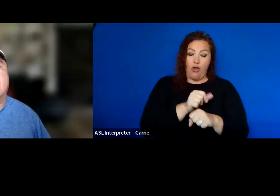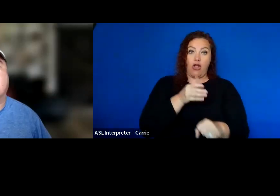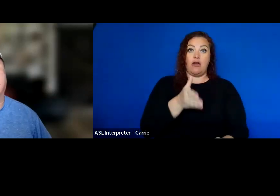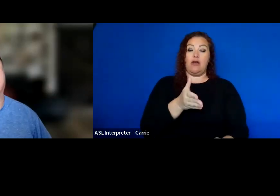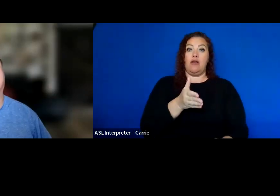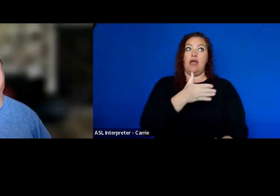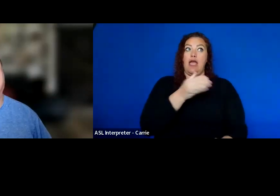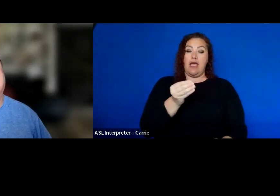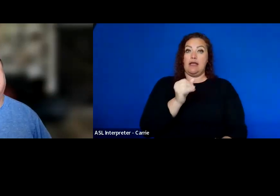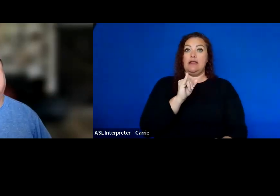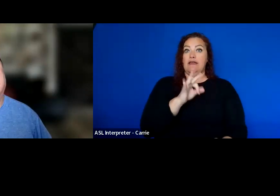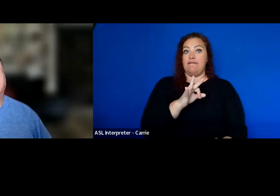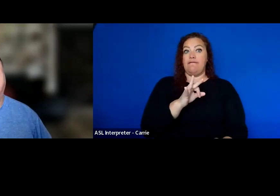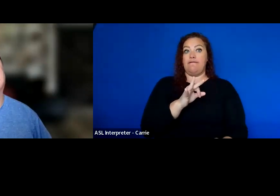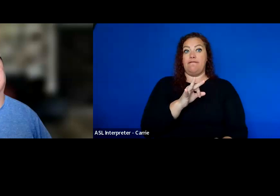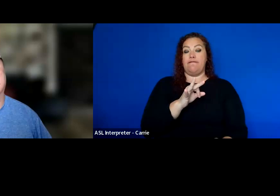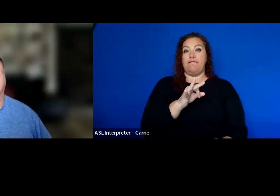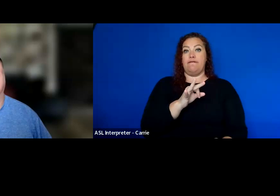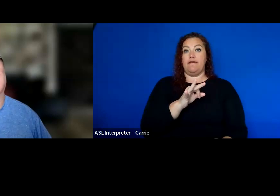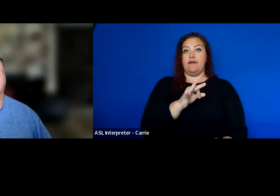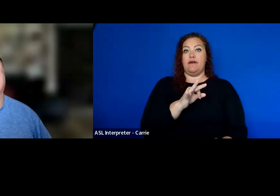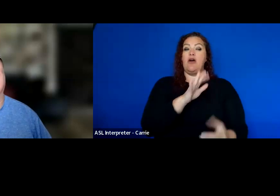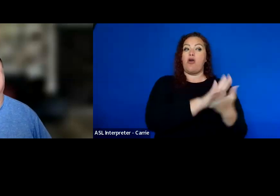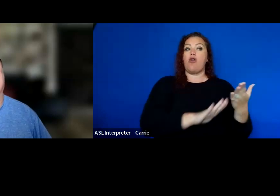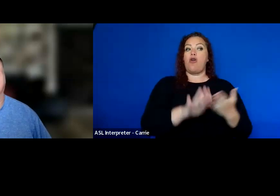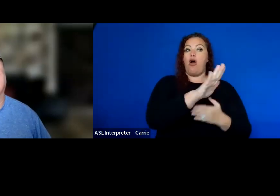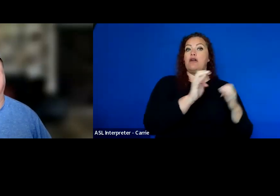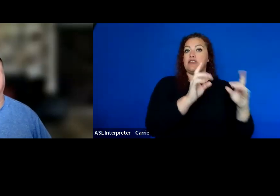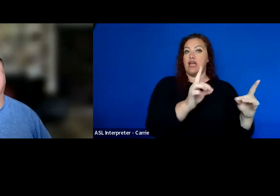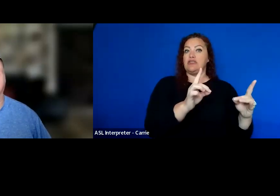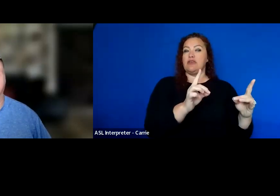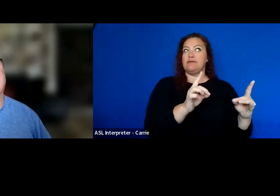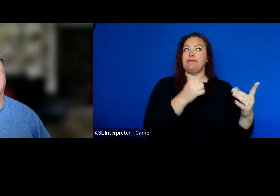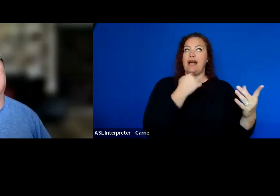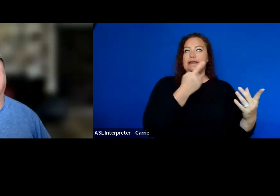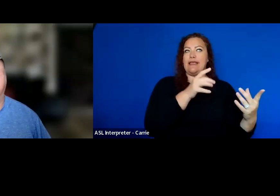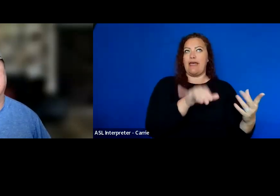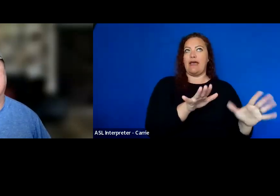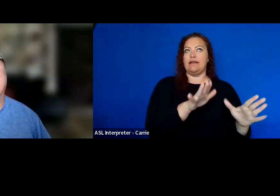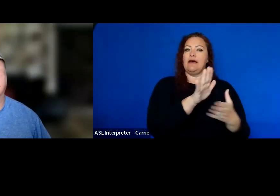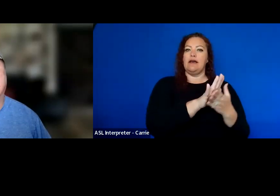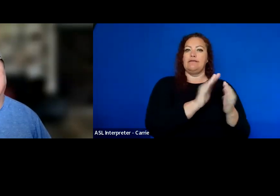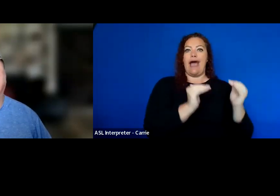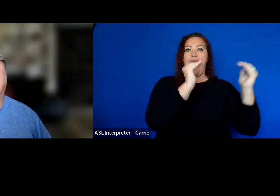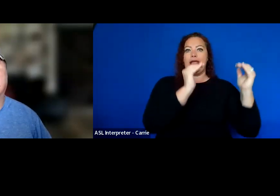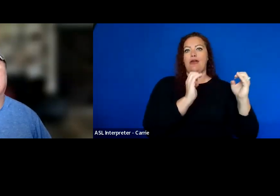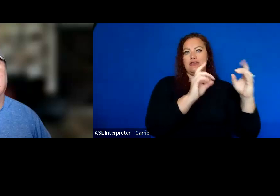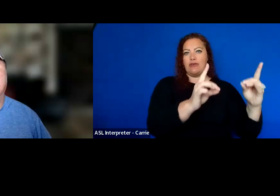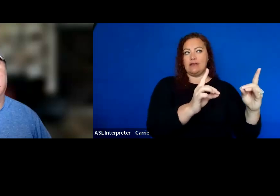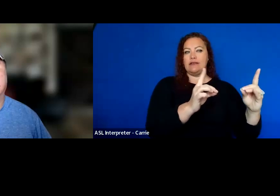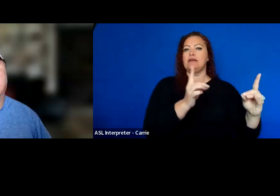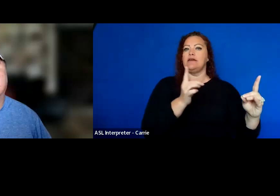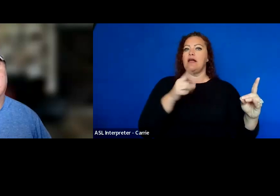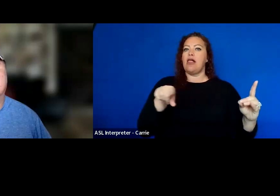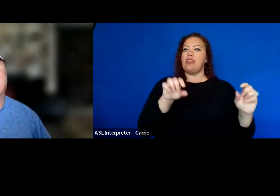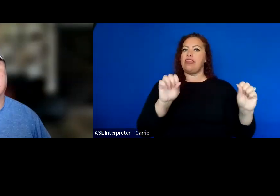and if they are college educated, let me state it that way, college educated or higher education, they tended to be